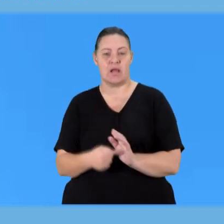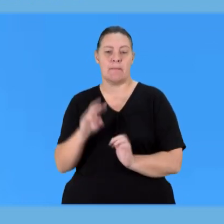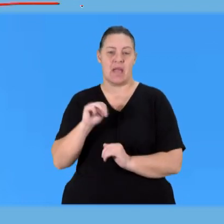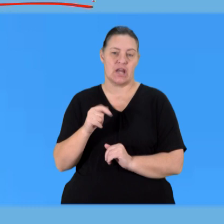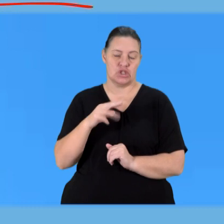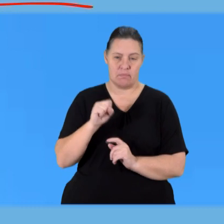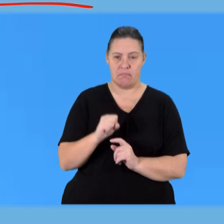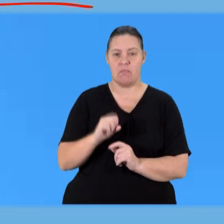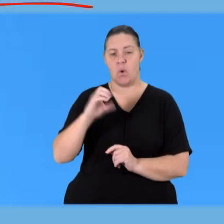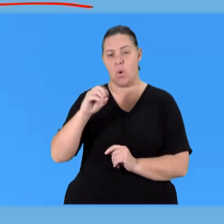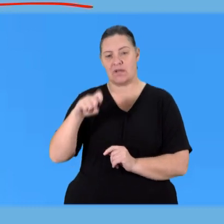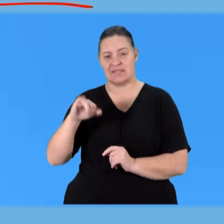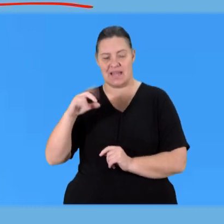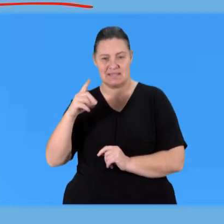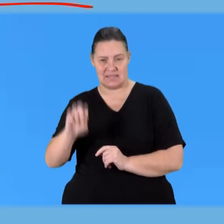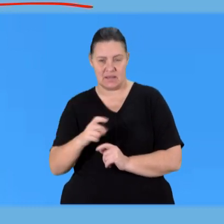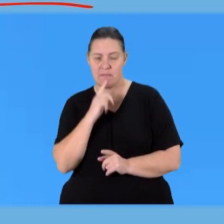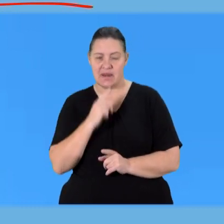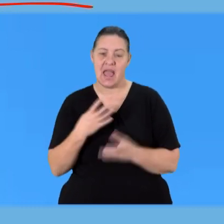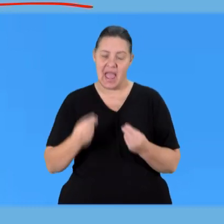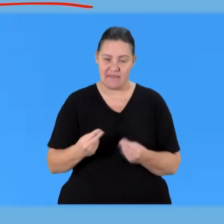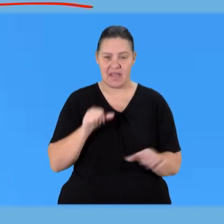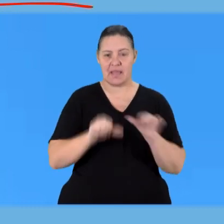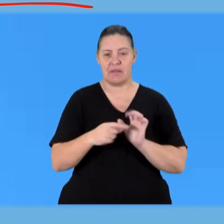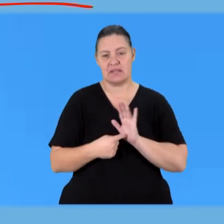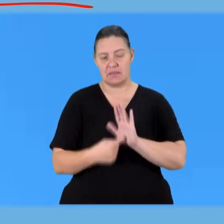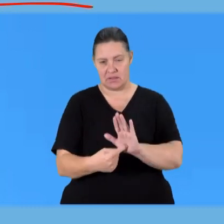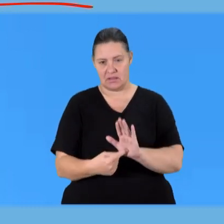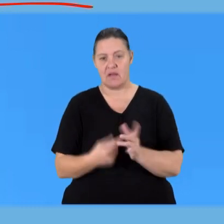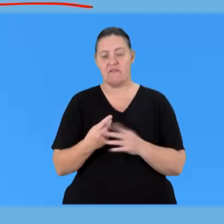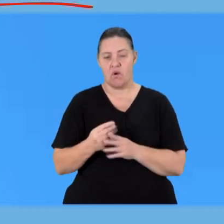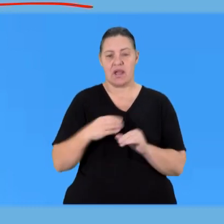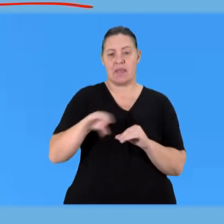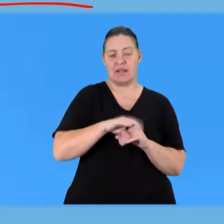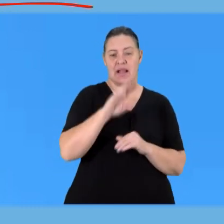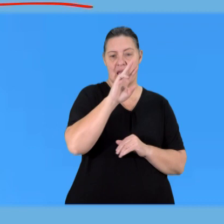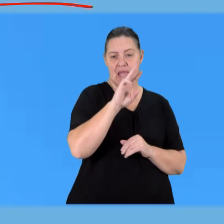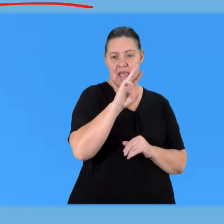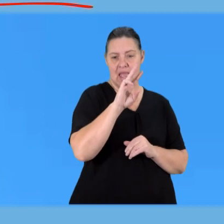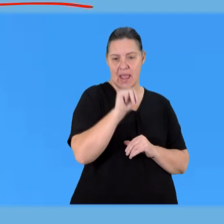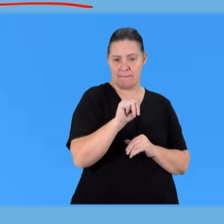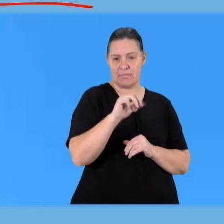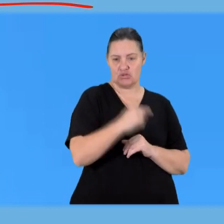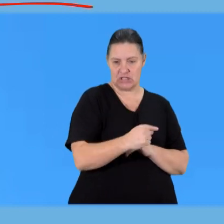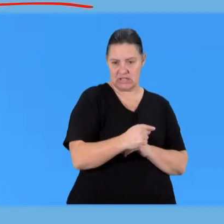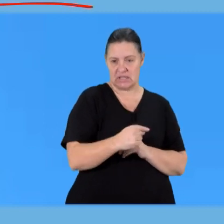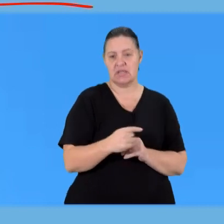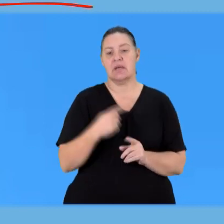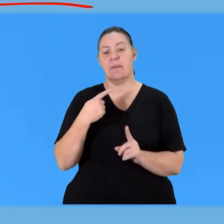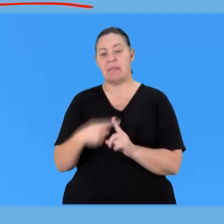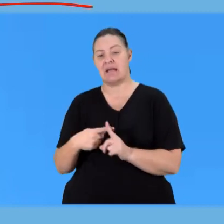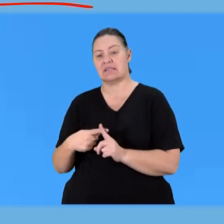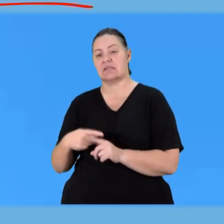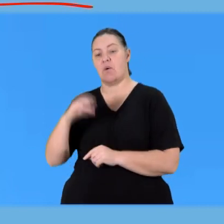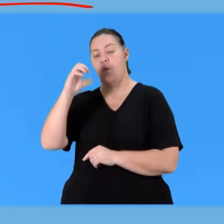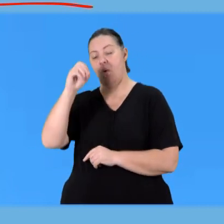form magnesium oxide. So magnesium has a chemical symbol, capital letter M, small letter G, plus